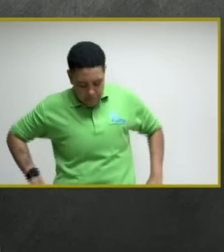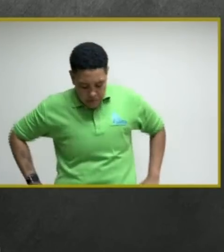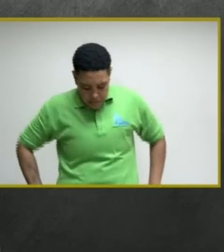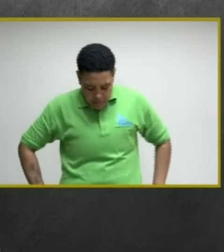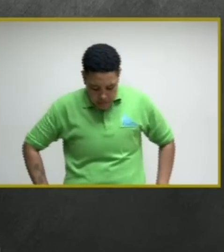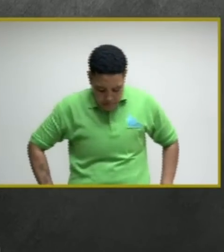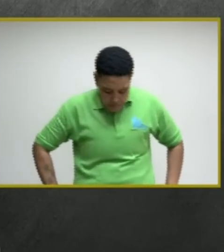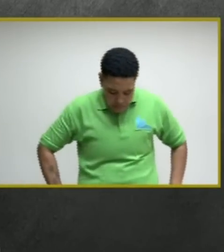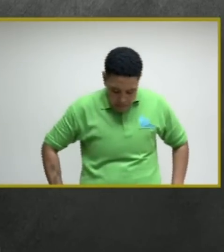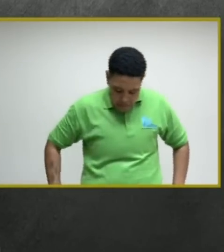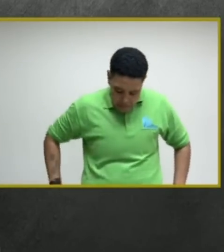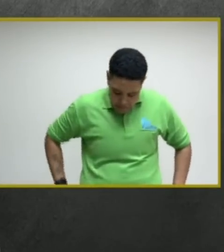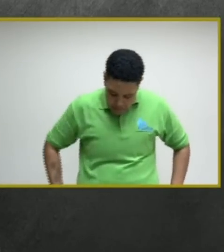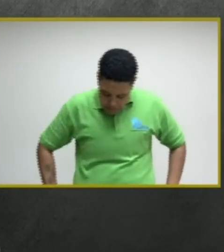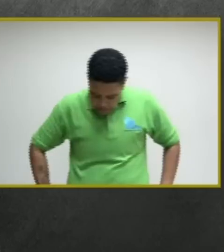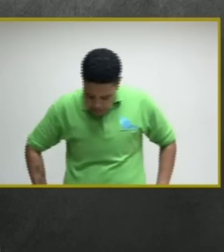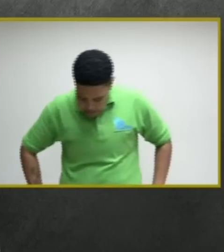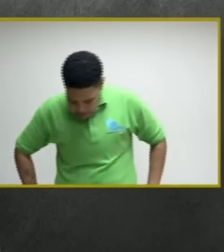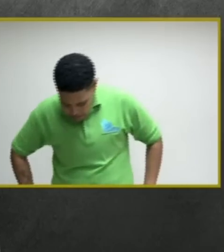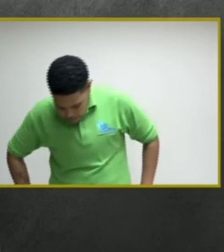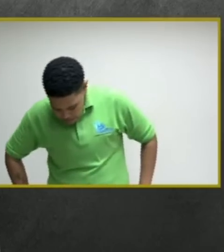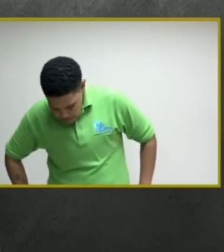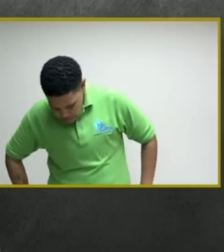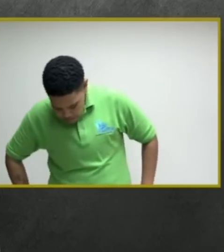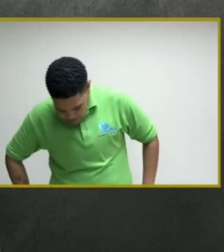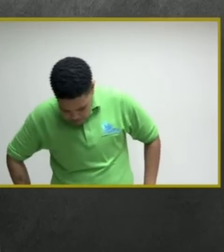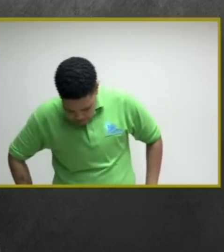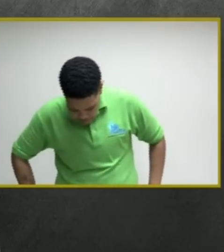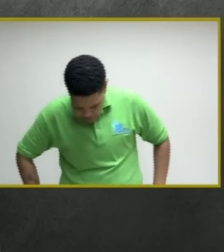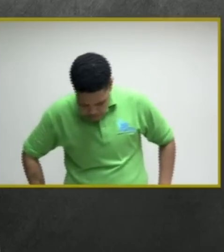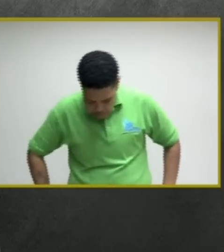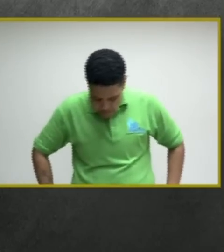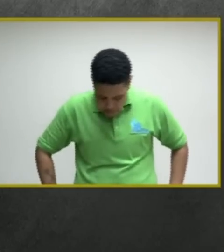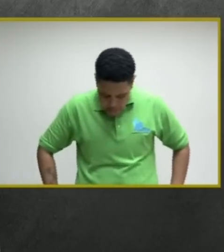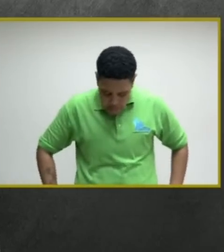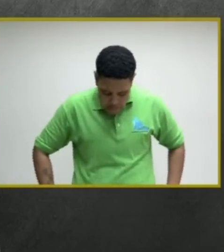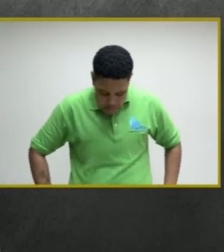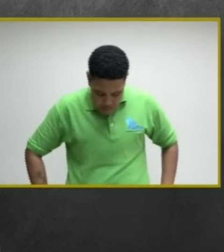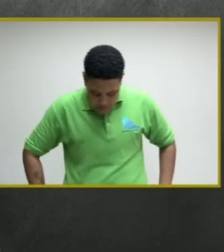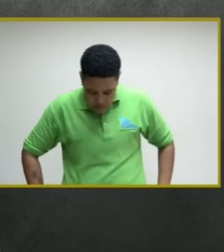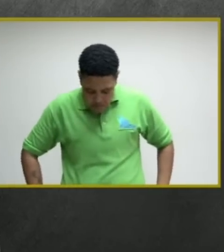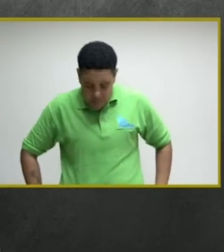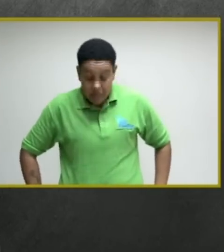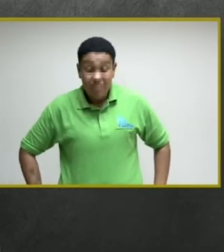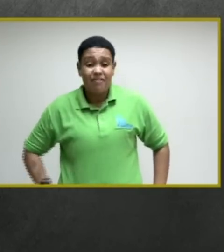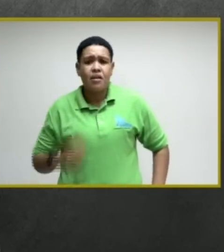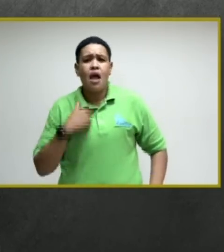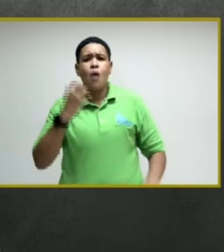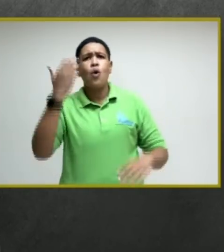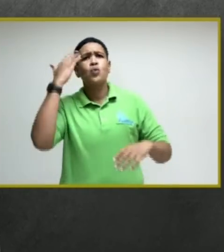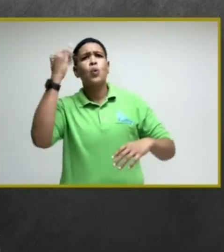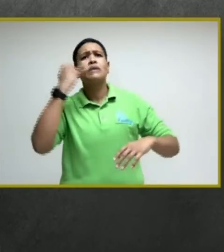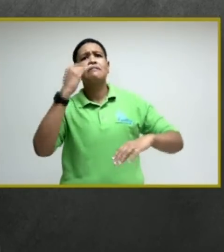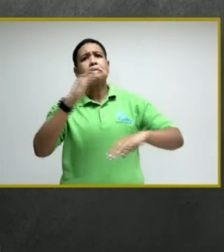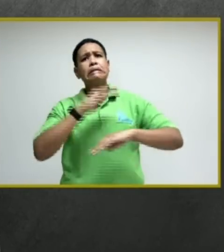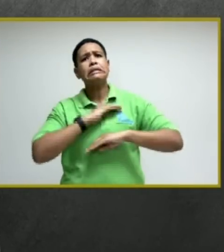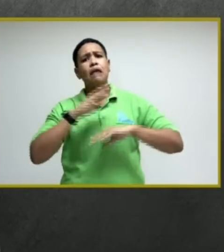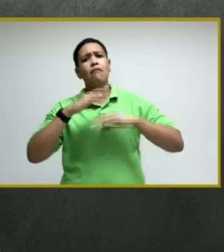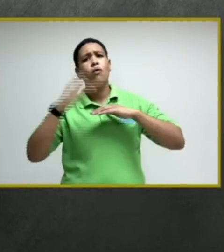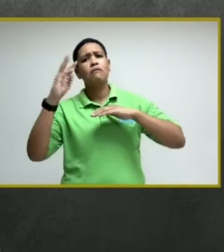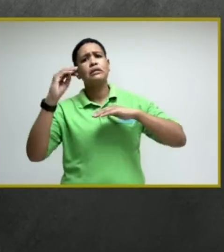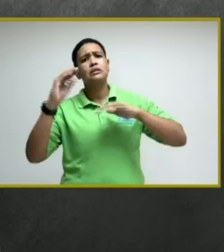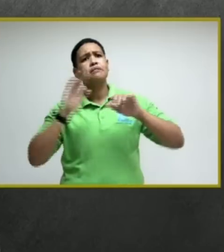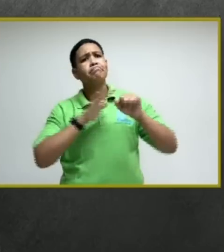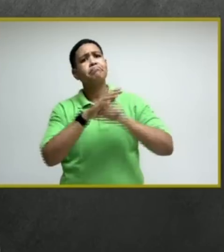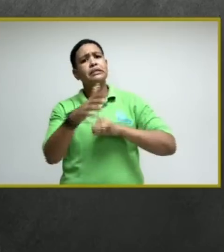to know whether you're satisfied regarding the vaccination levels for the over 60 age group,